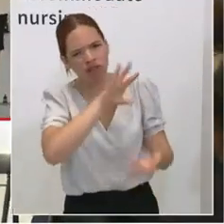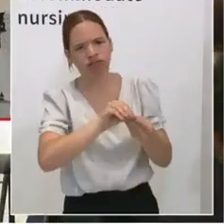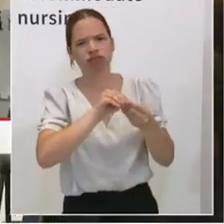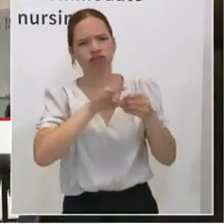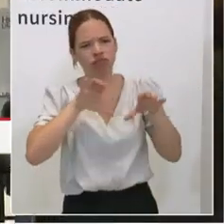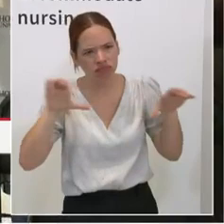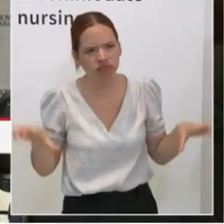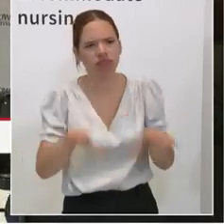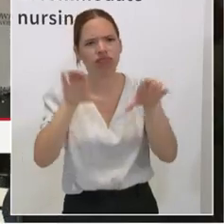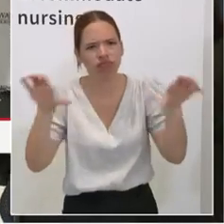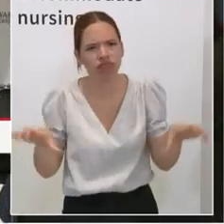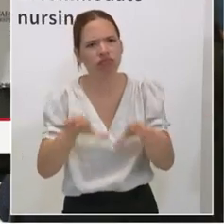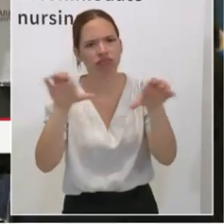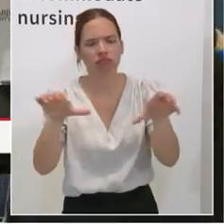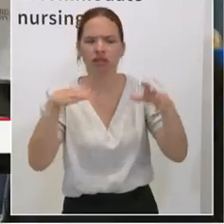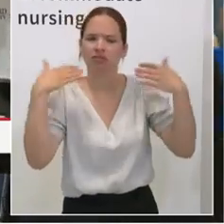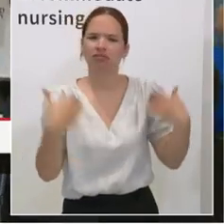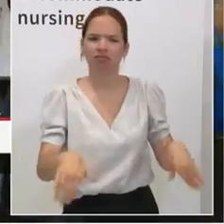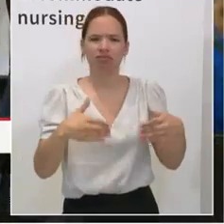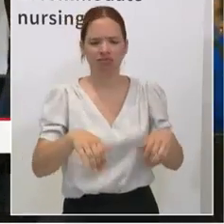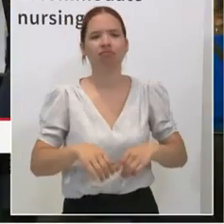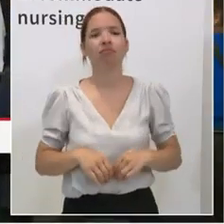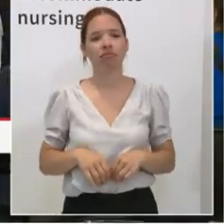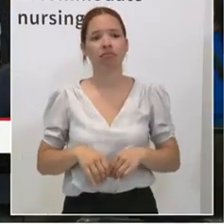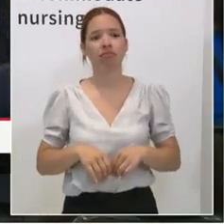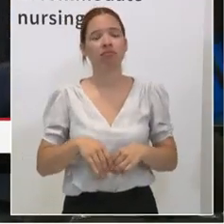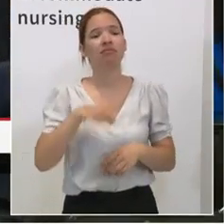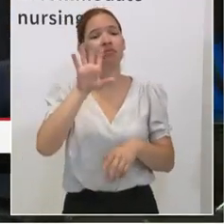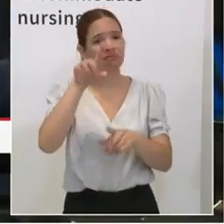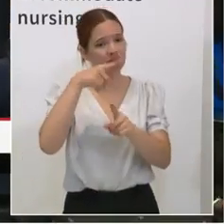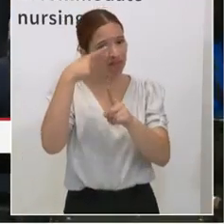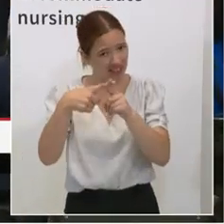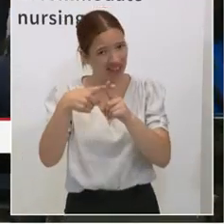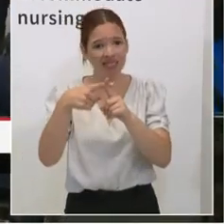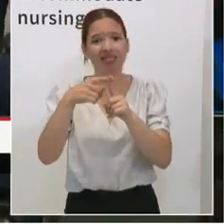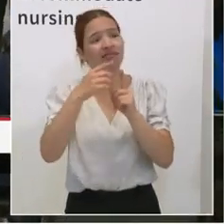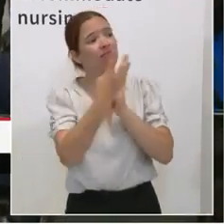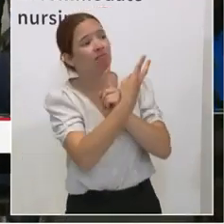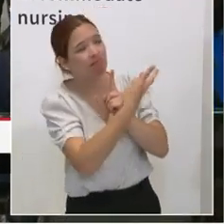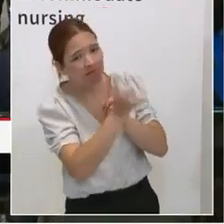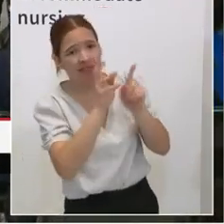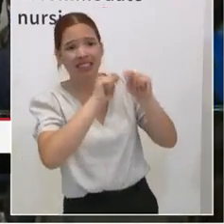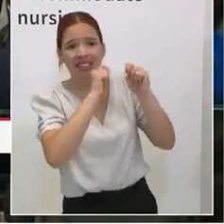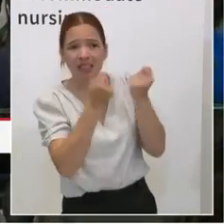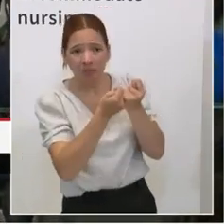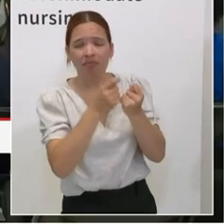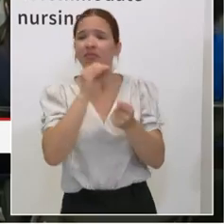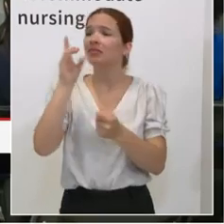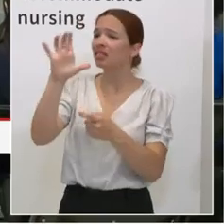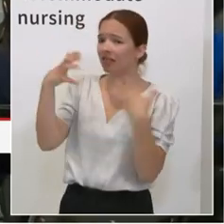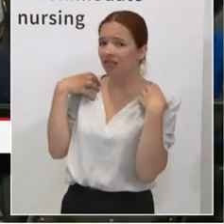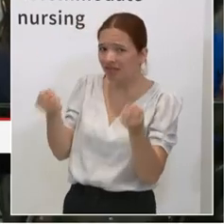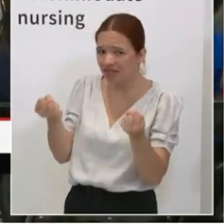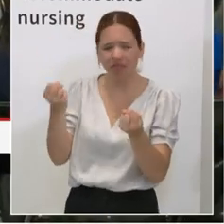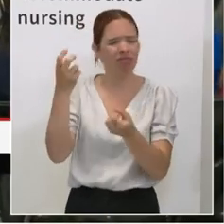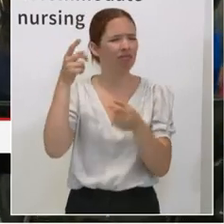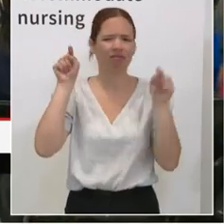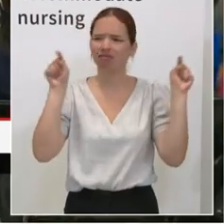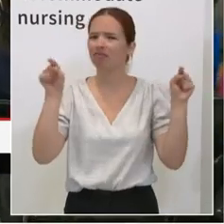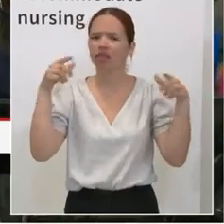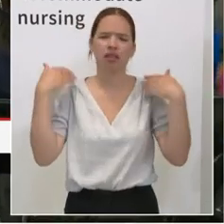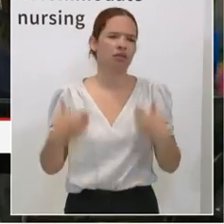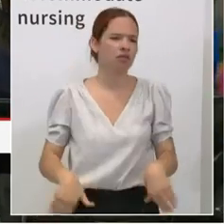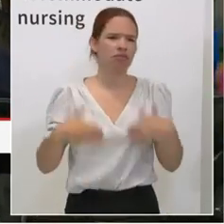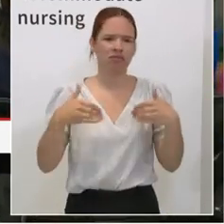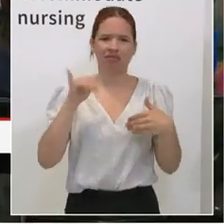well, I want to thank the whole team at DC Health, including Dr. Lewis, who